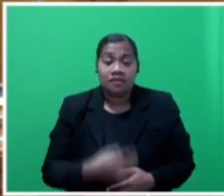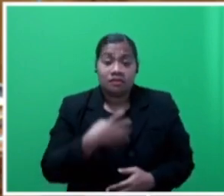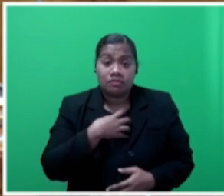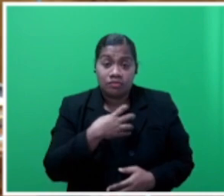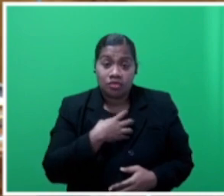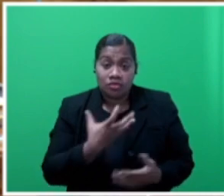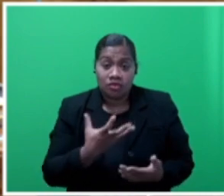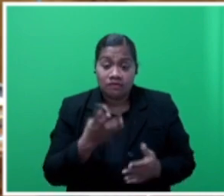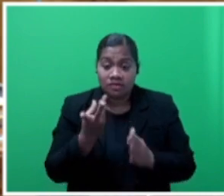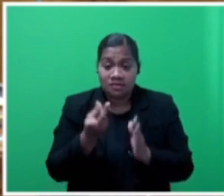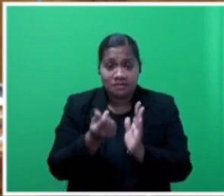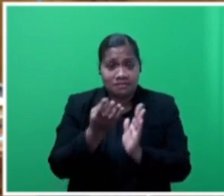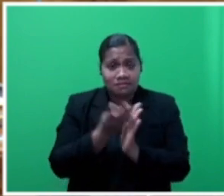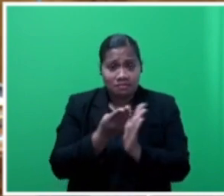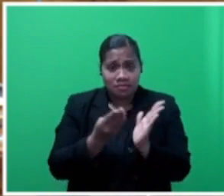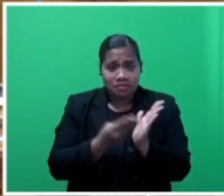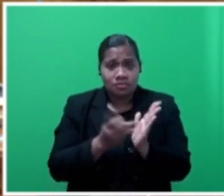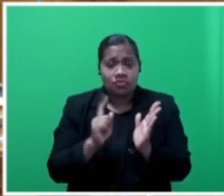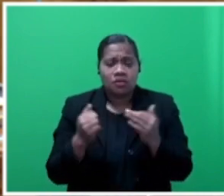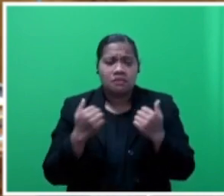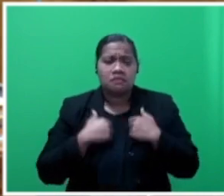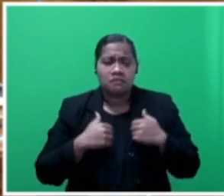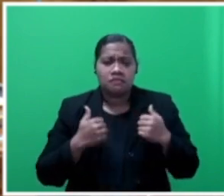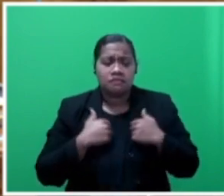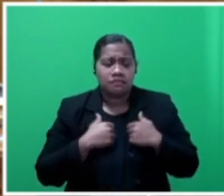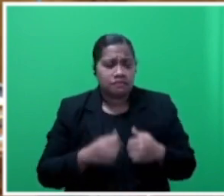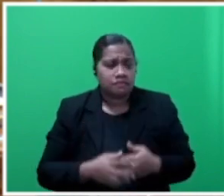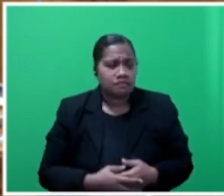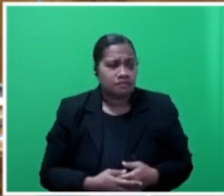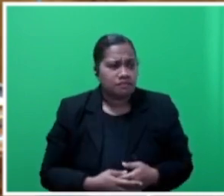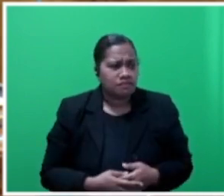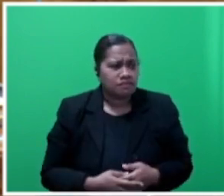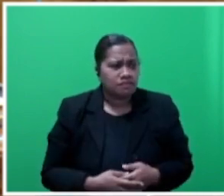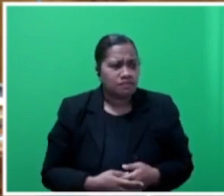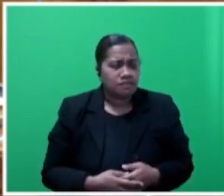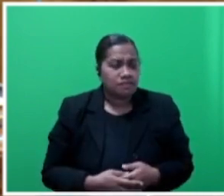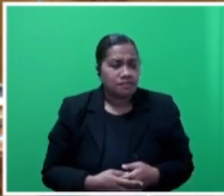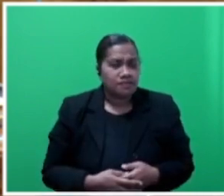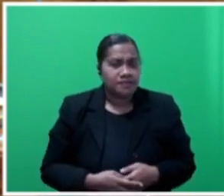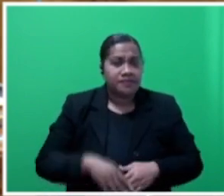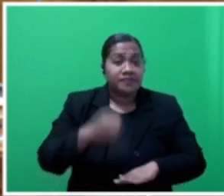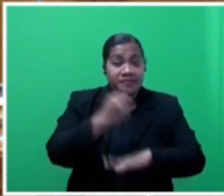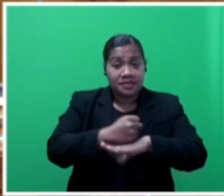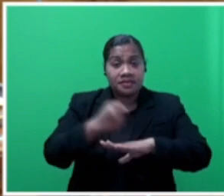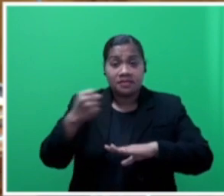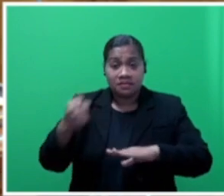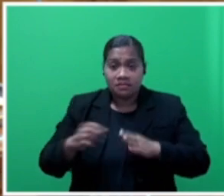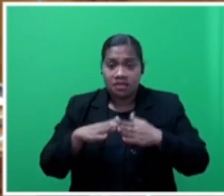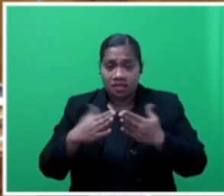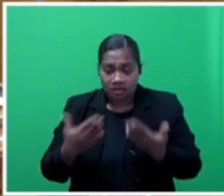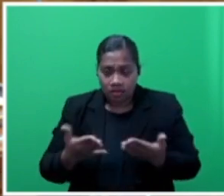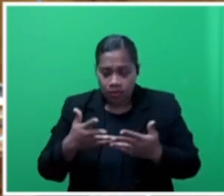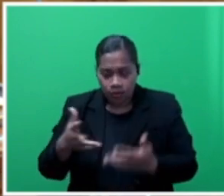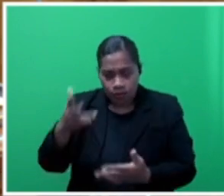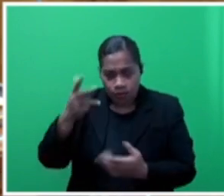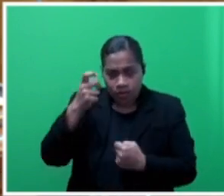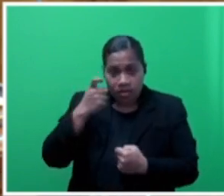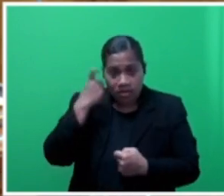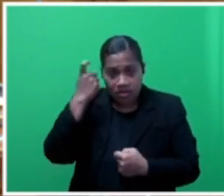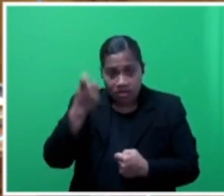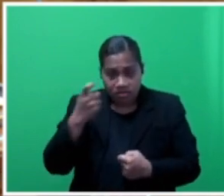budgeting practice stimulates trust among citizens, and that the government is taking into consideration concerns raised by